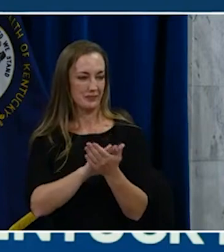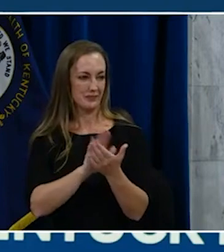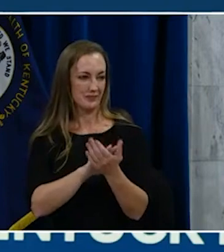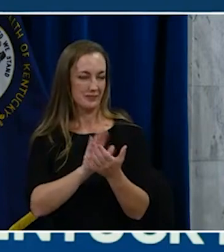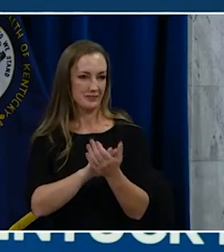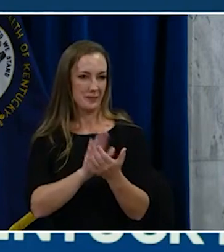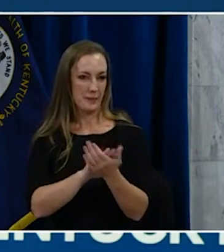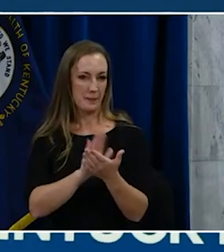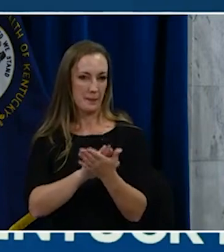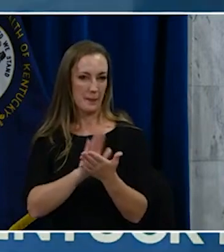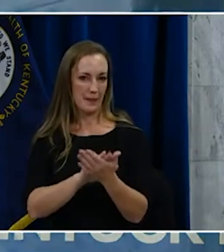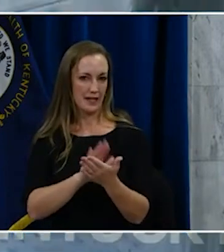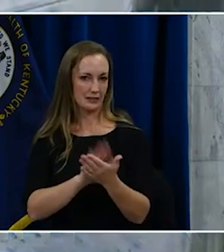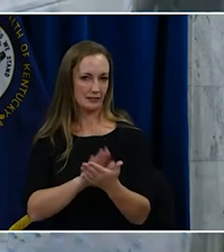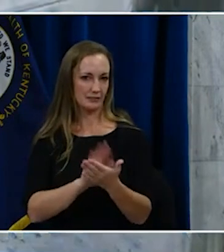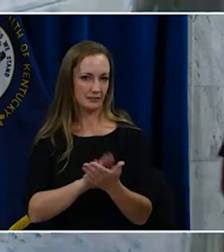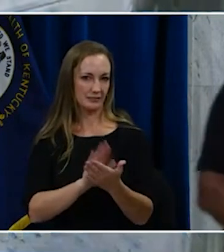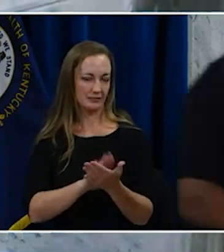picture.